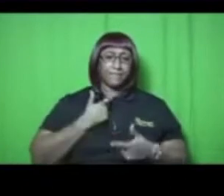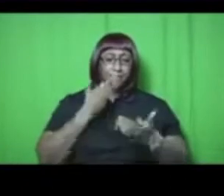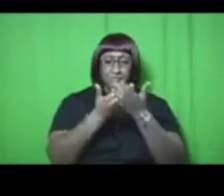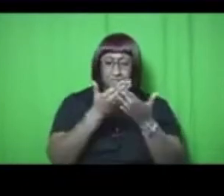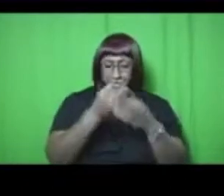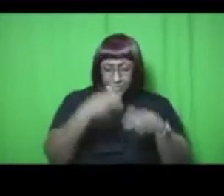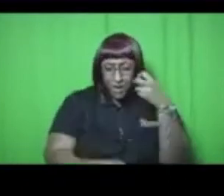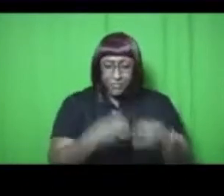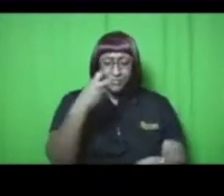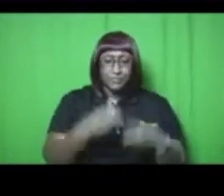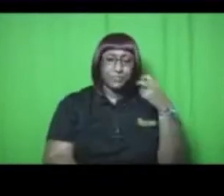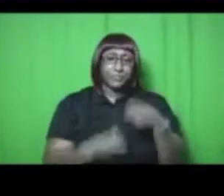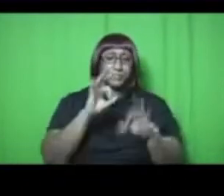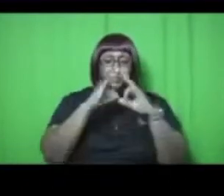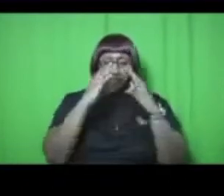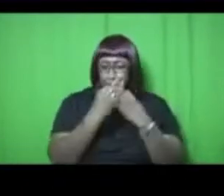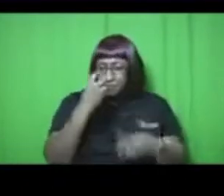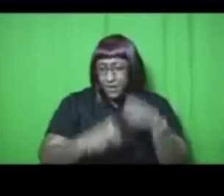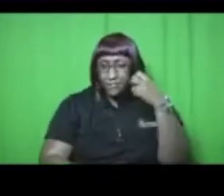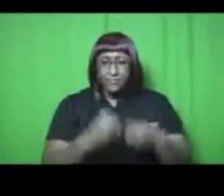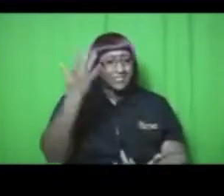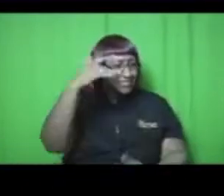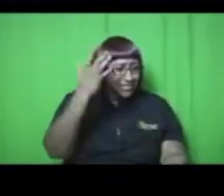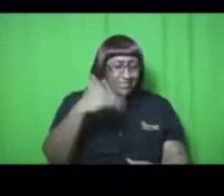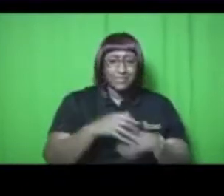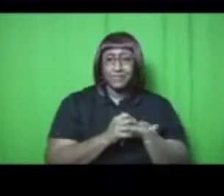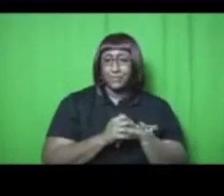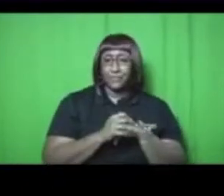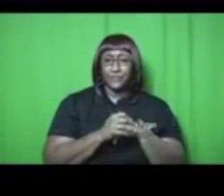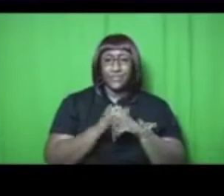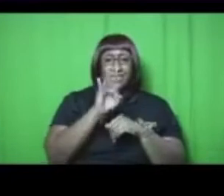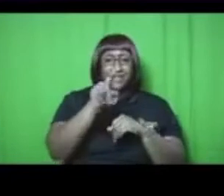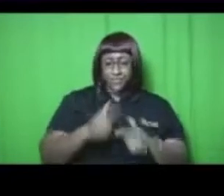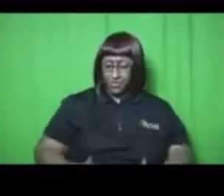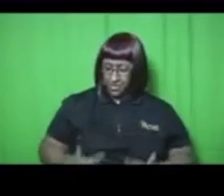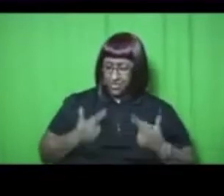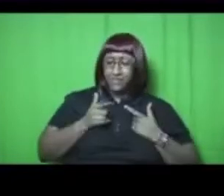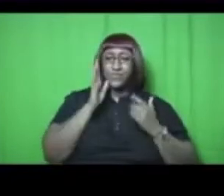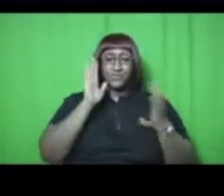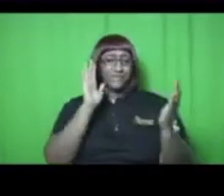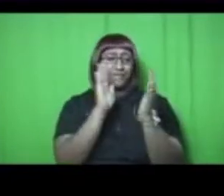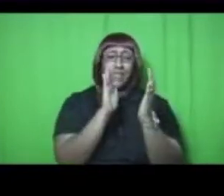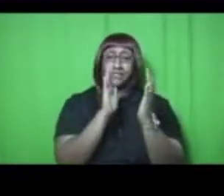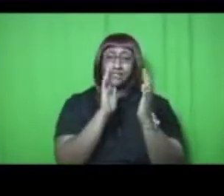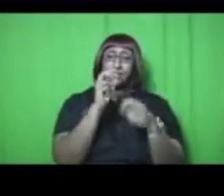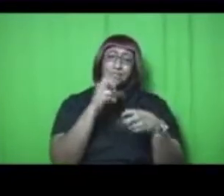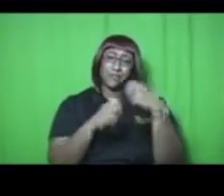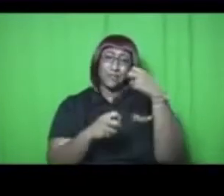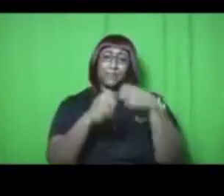Money problems, family problems, sickness. If you live, you will face adversity.